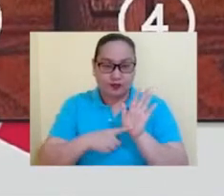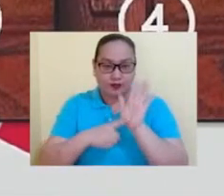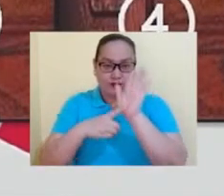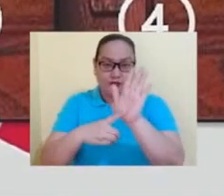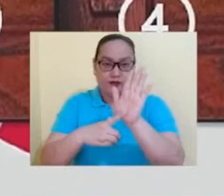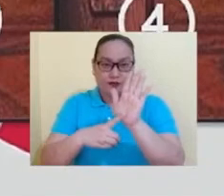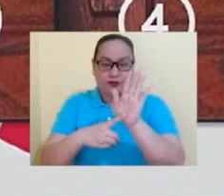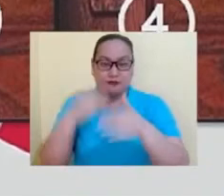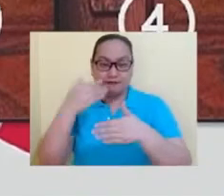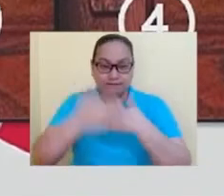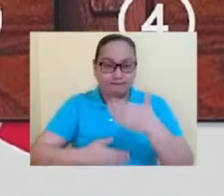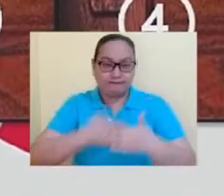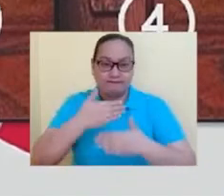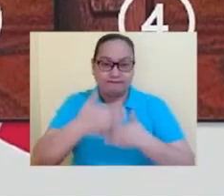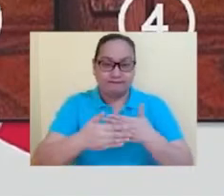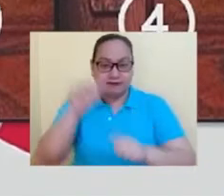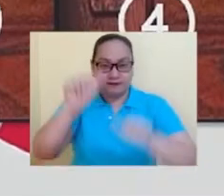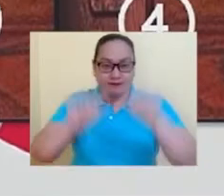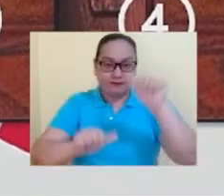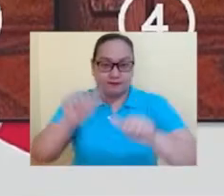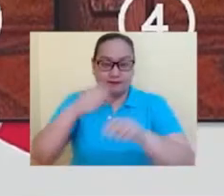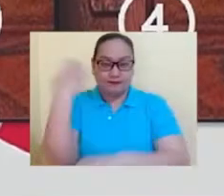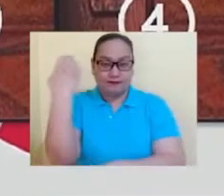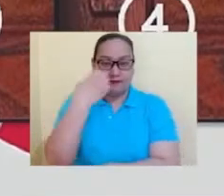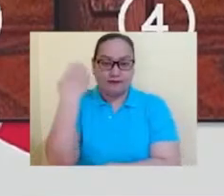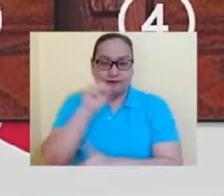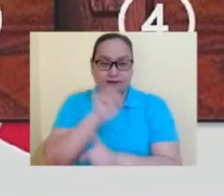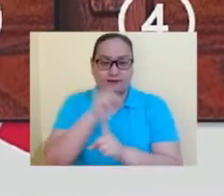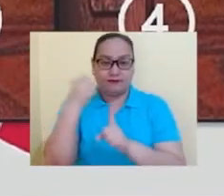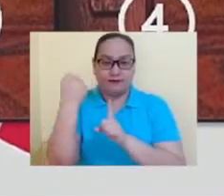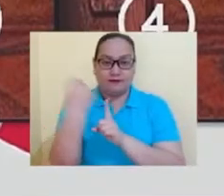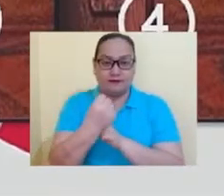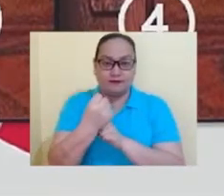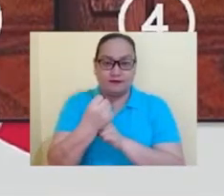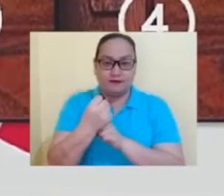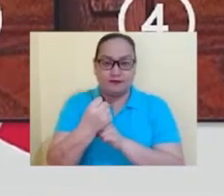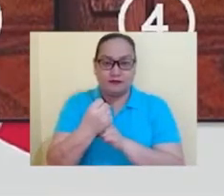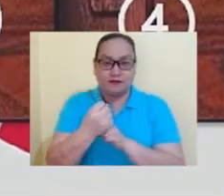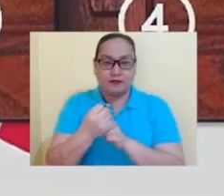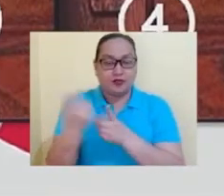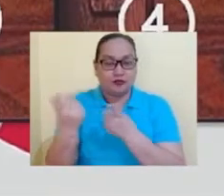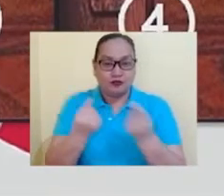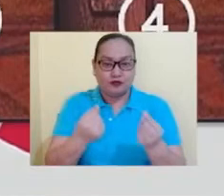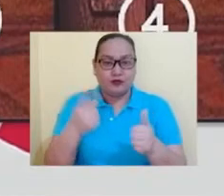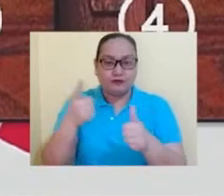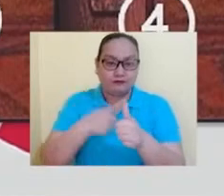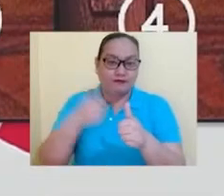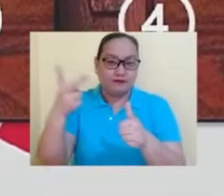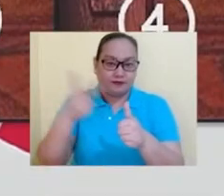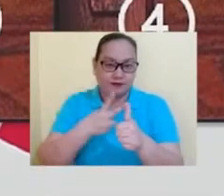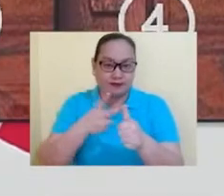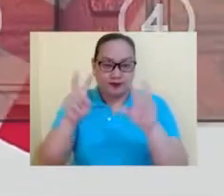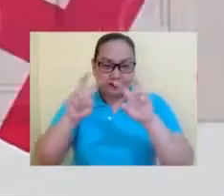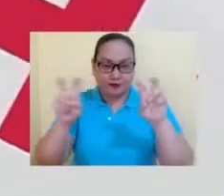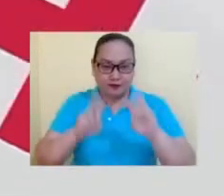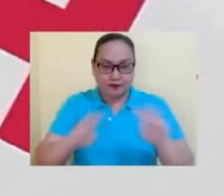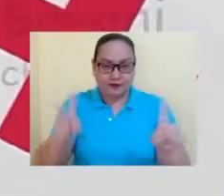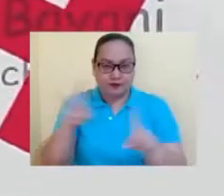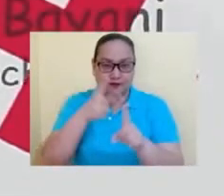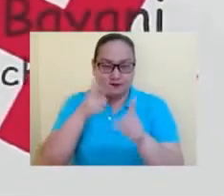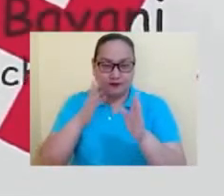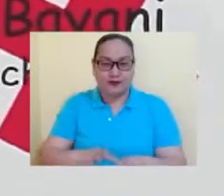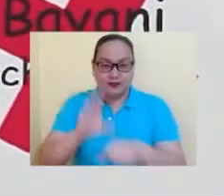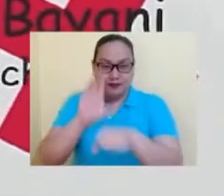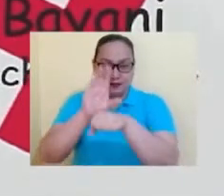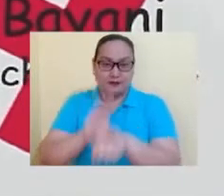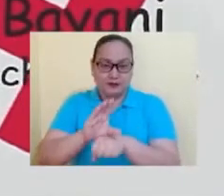to demonstrate the procedures in assessing emergency situations by conducting primary and secondary survey of the